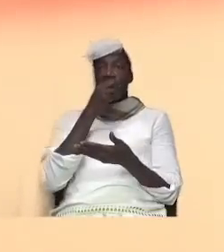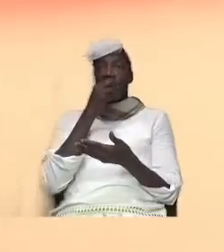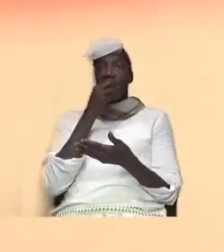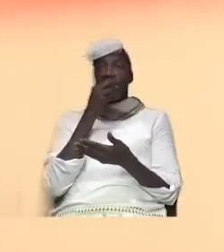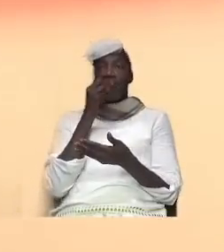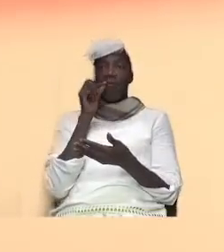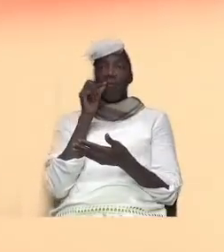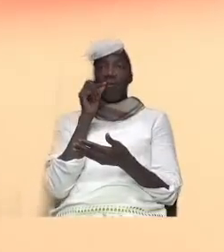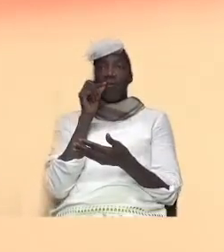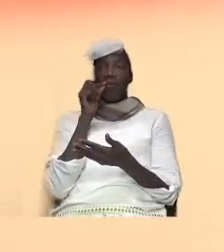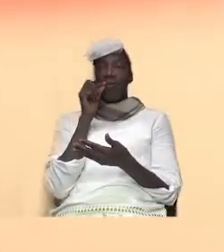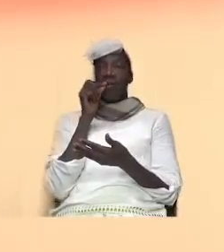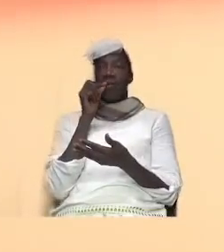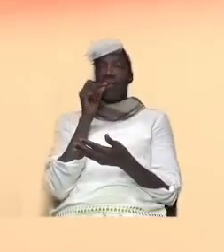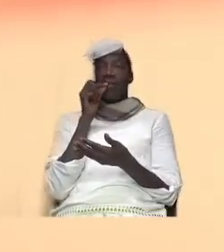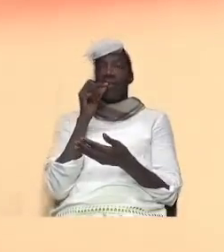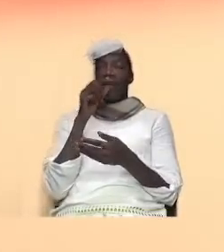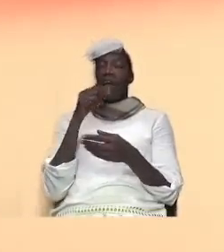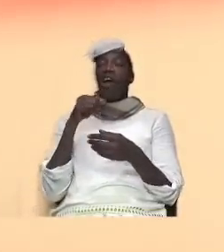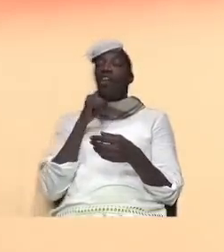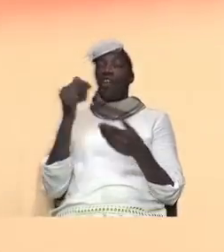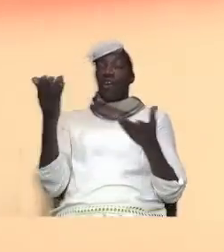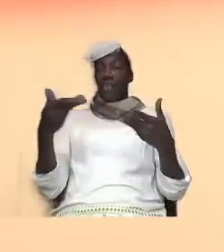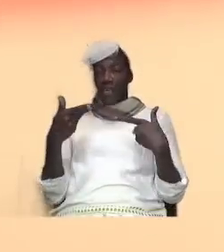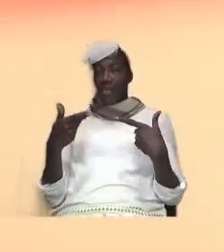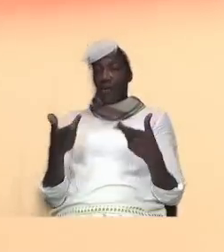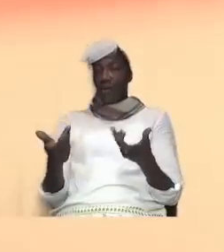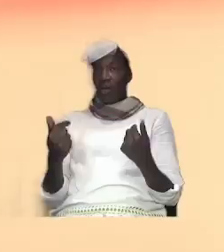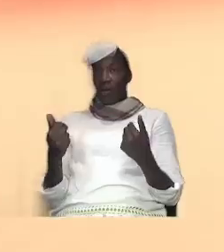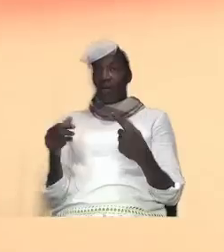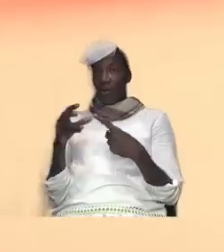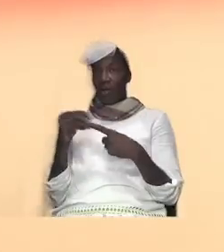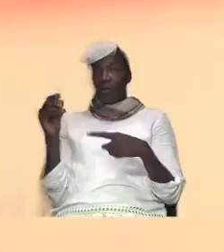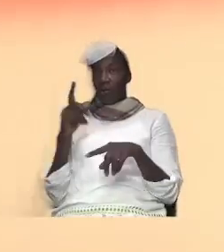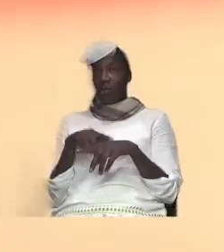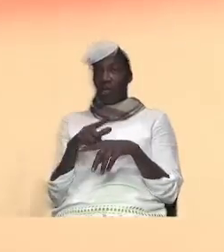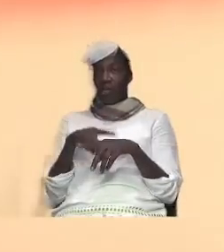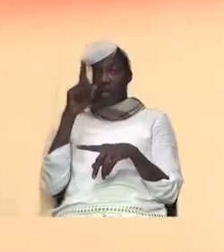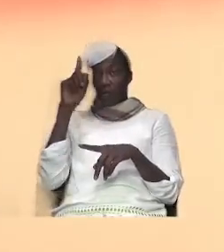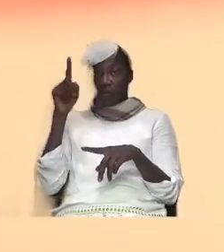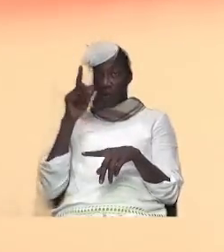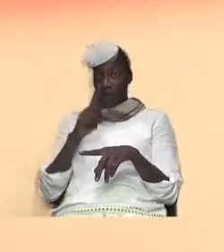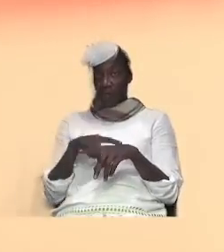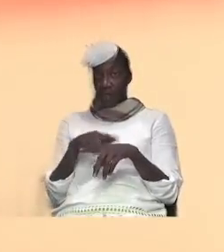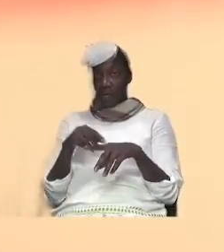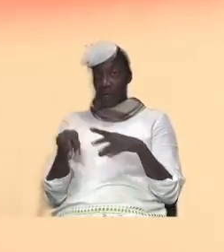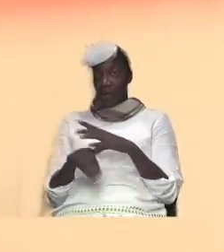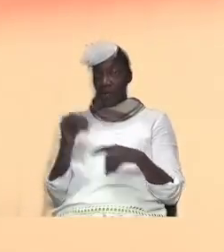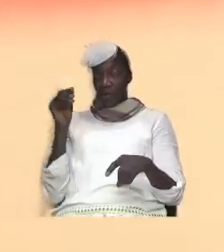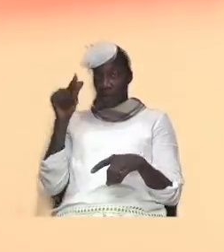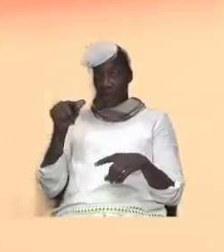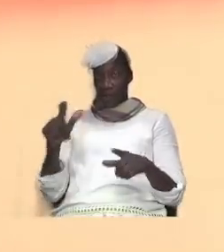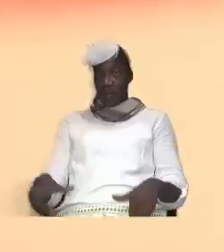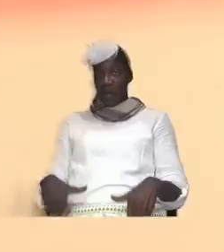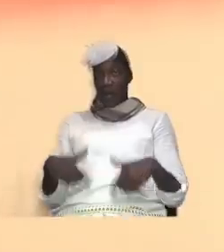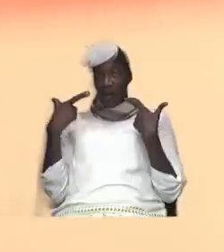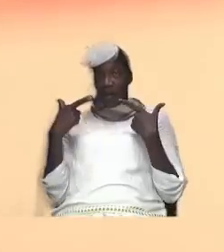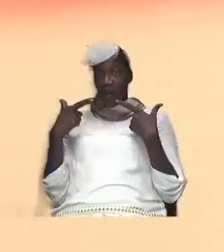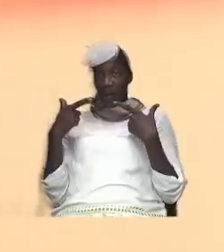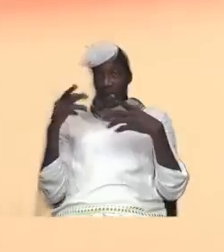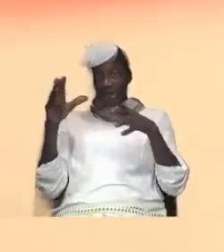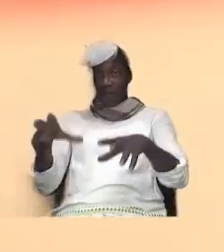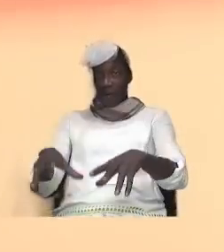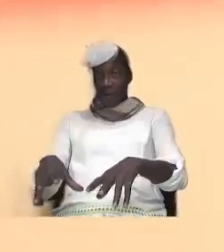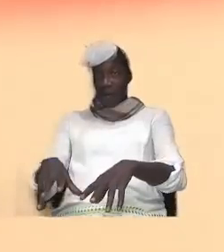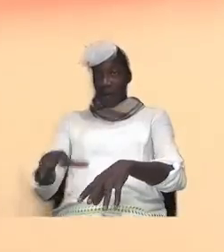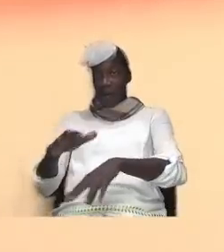here, but they will come at a certain time. And there's only one time that is going to come outside of this life when we are going to call to